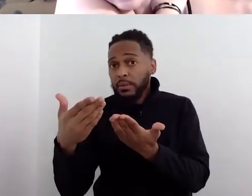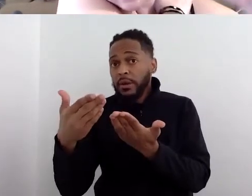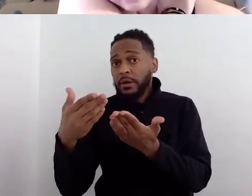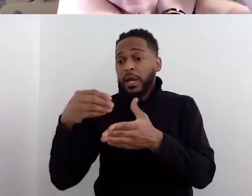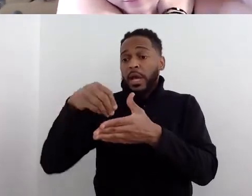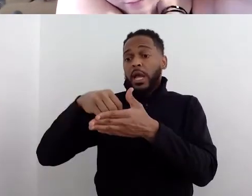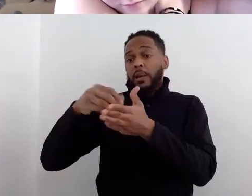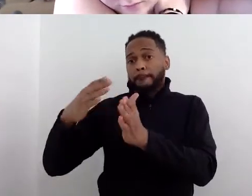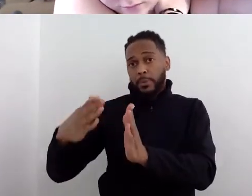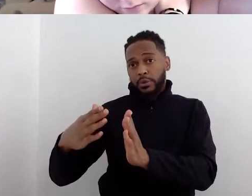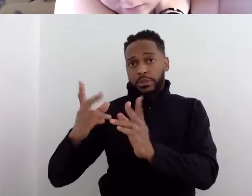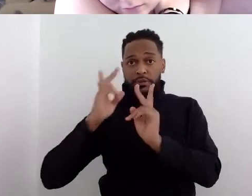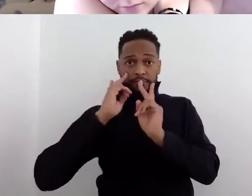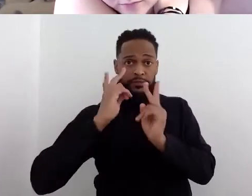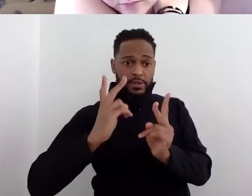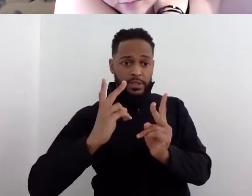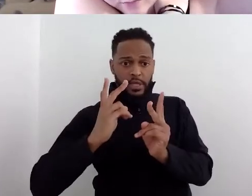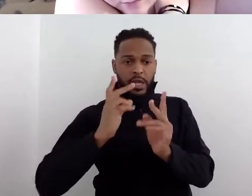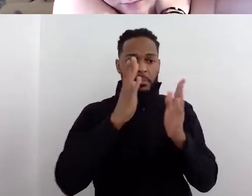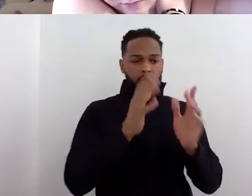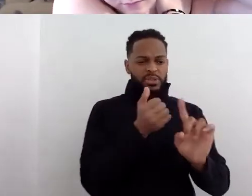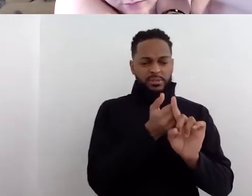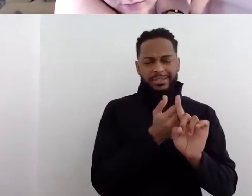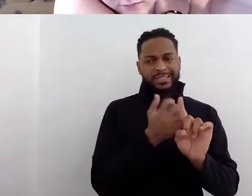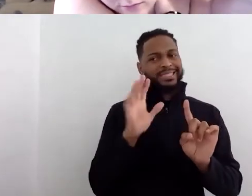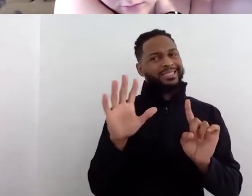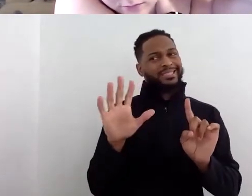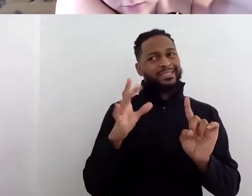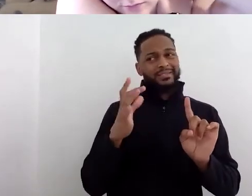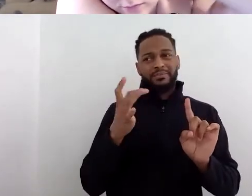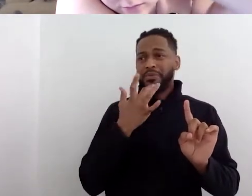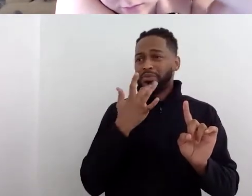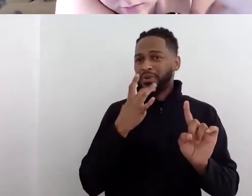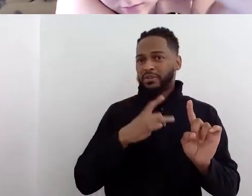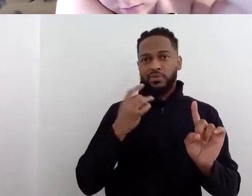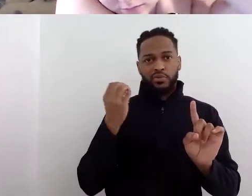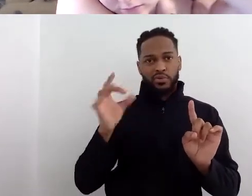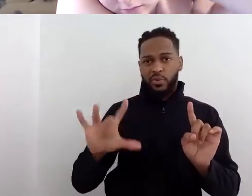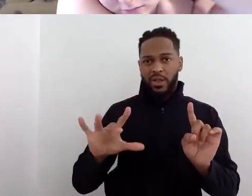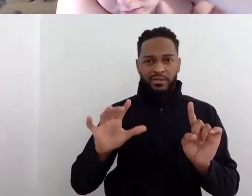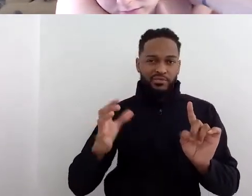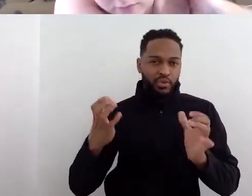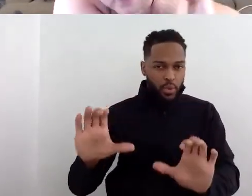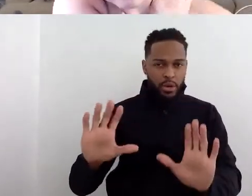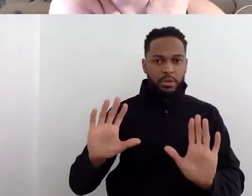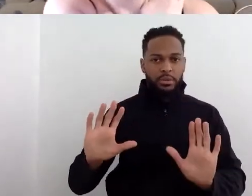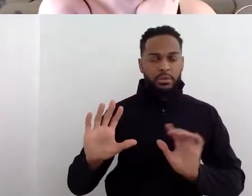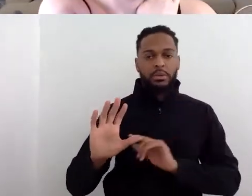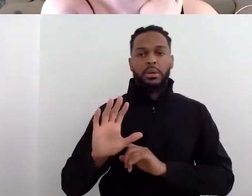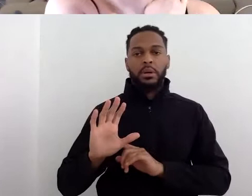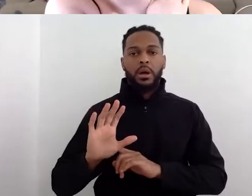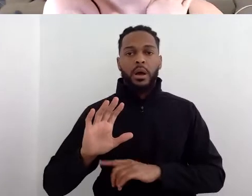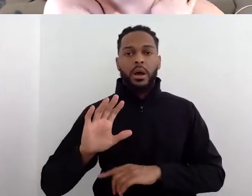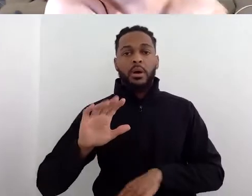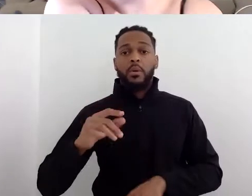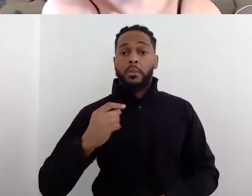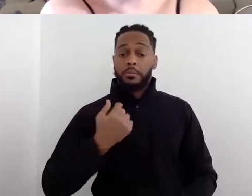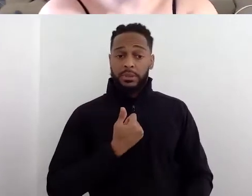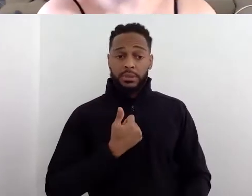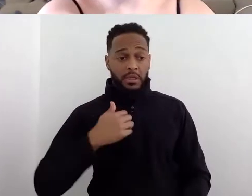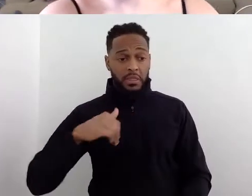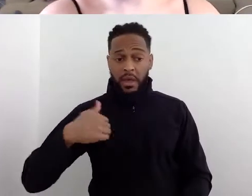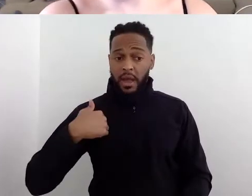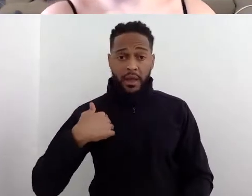have received any pushback. Yeah, I mean, I think I've been lucky in that I haven't had any patient tell me no. So we